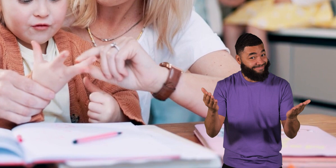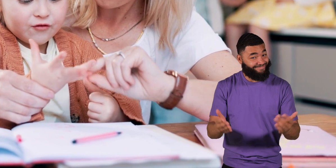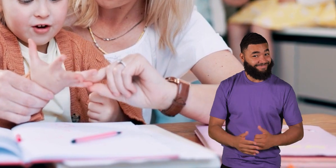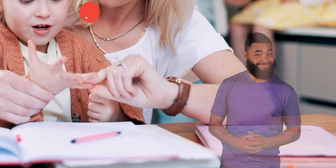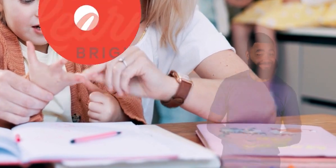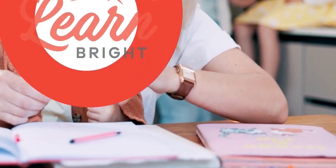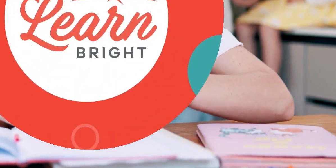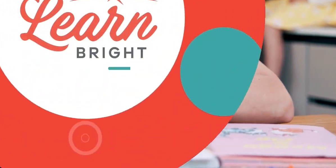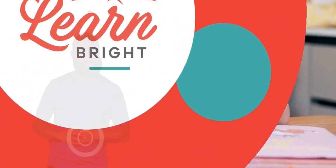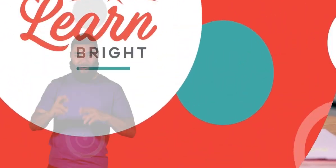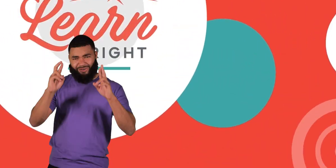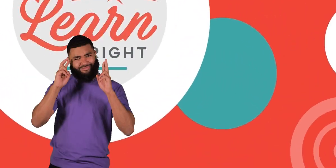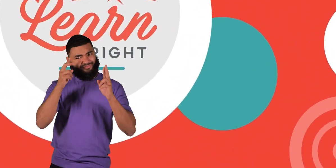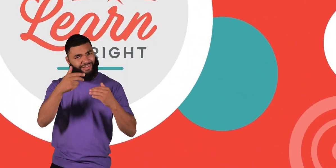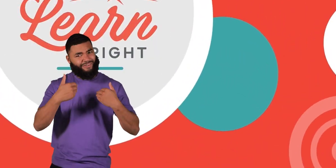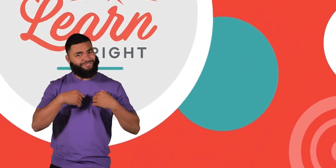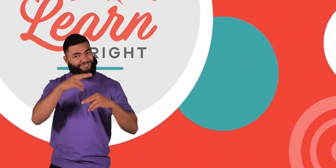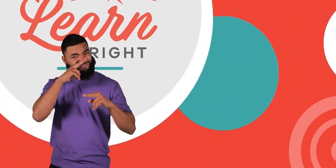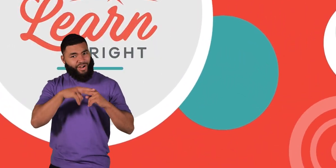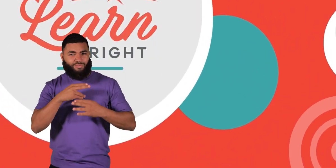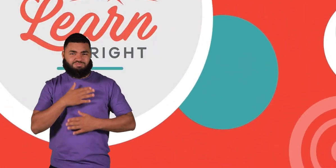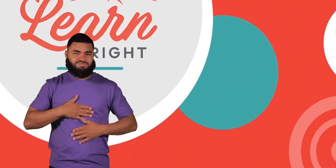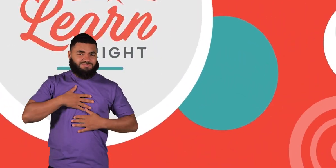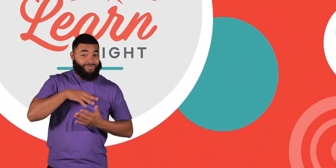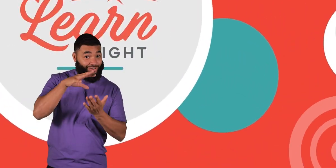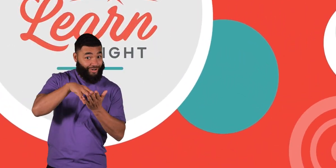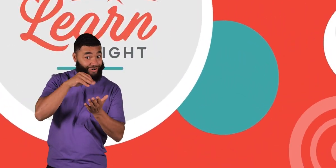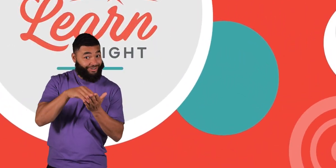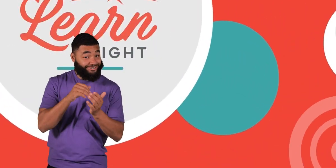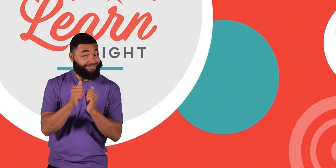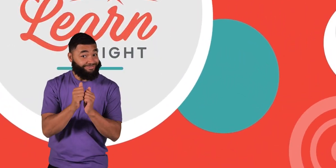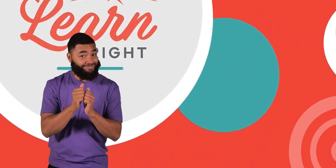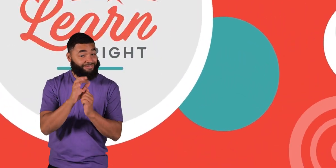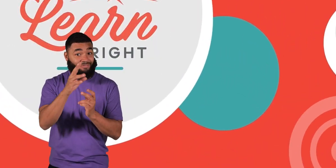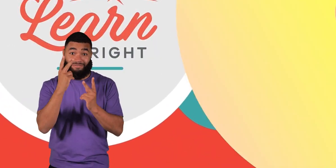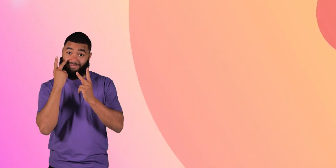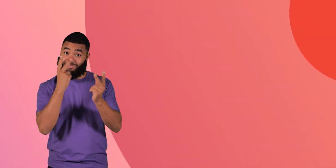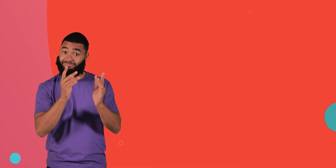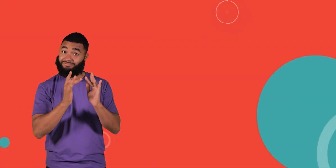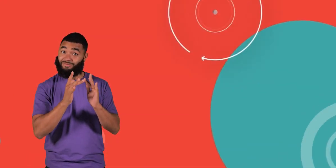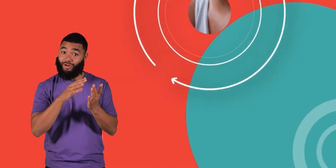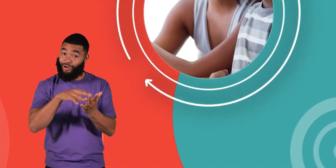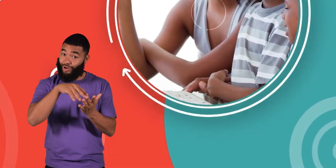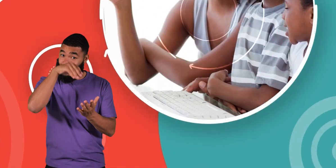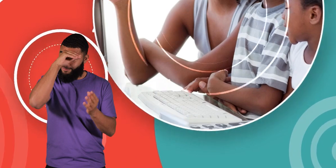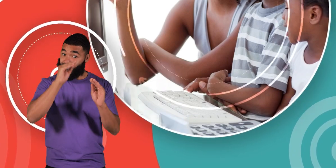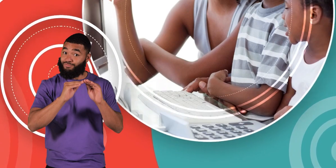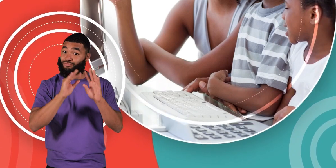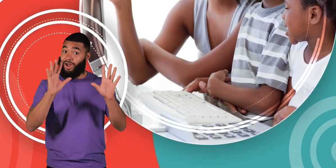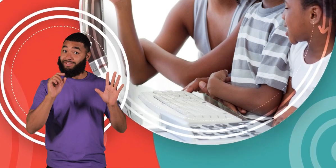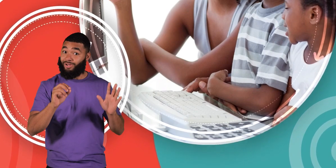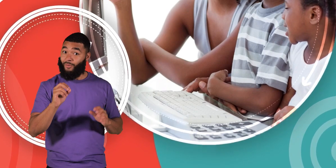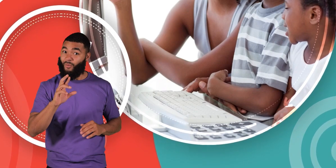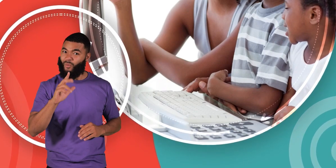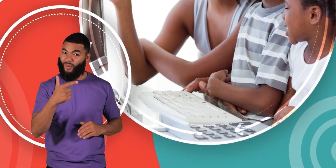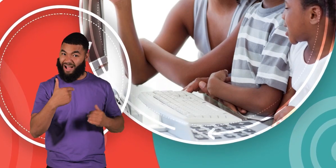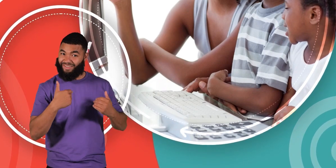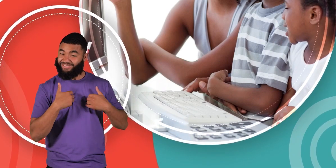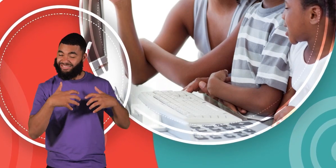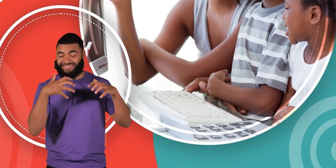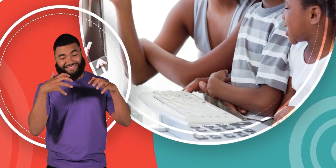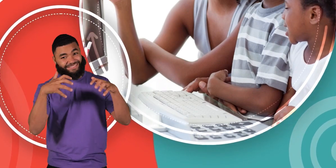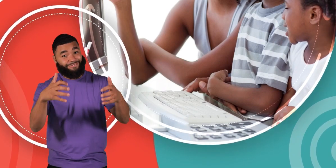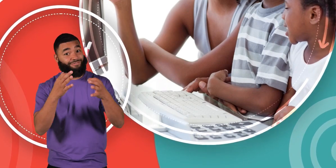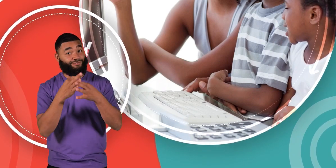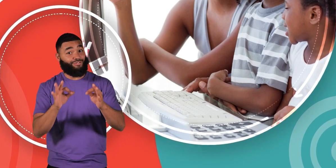everyone. fun. hope you had fun learning with us. visit us at learnbright.org for